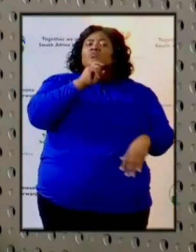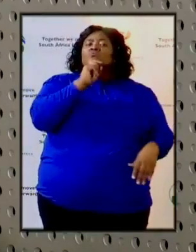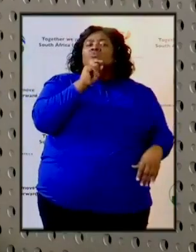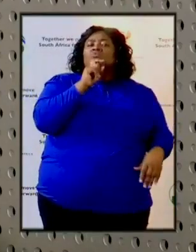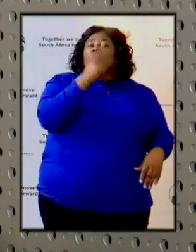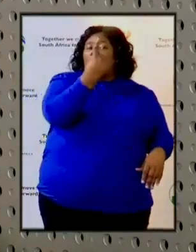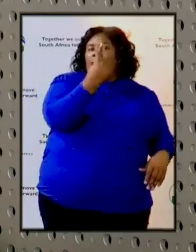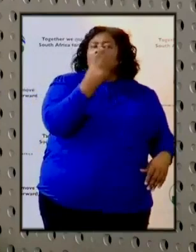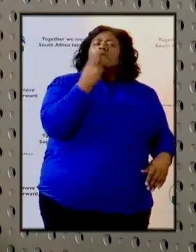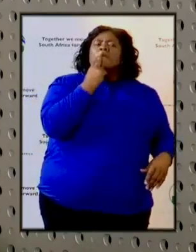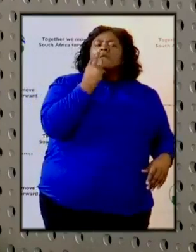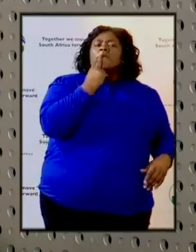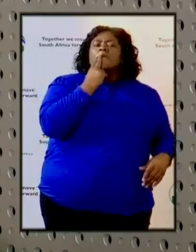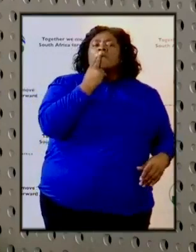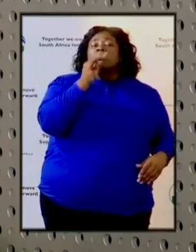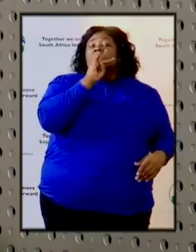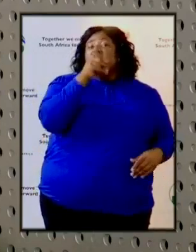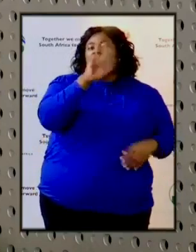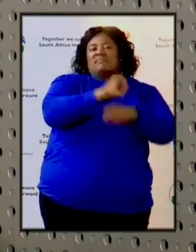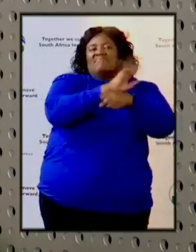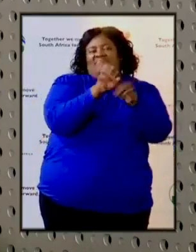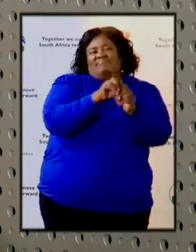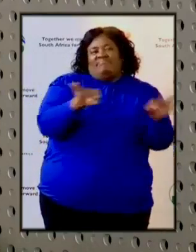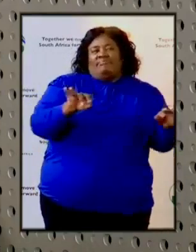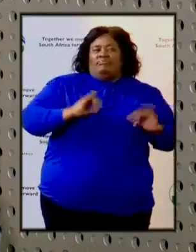owodwa igciwane ke lapho liyabhebhetheka.